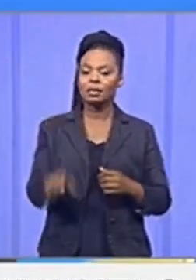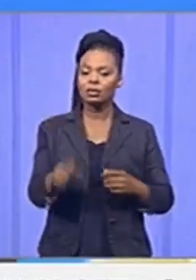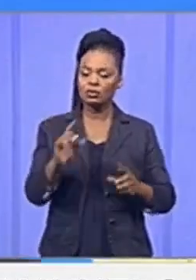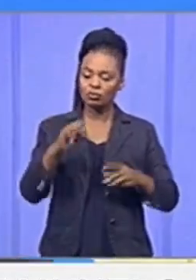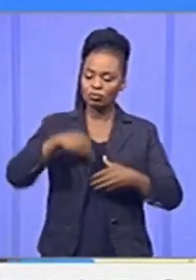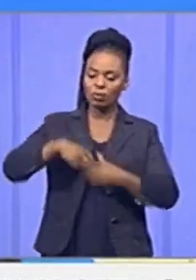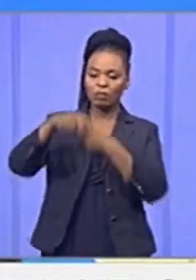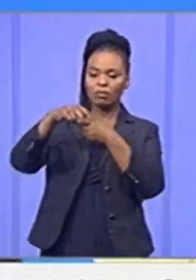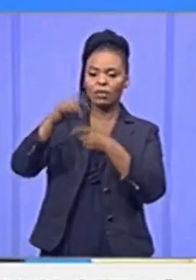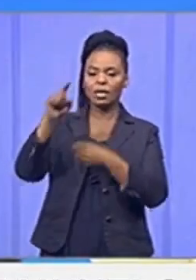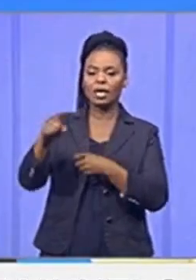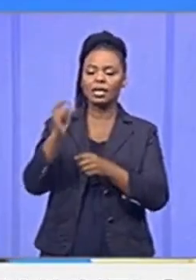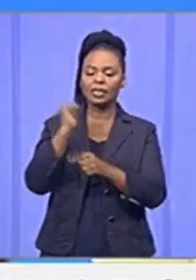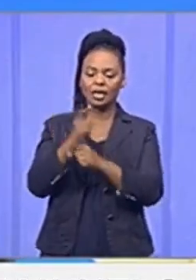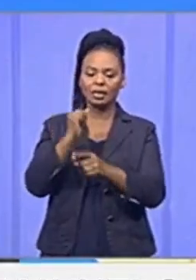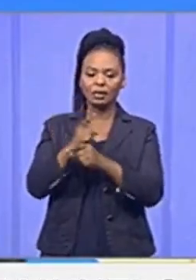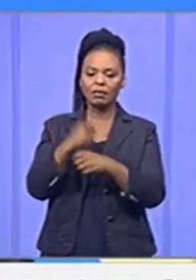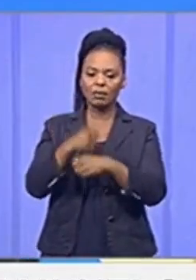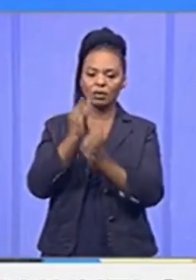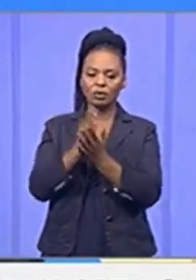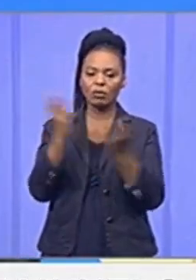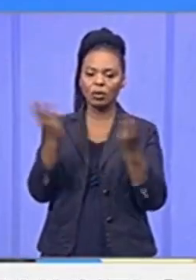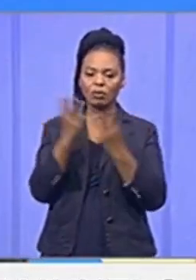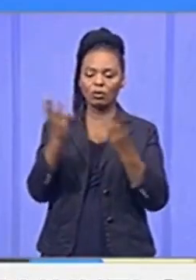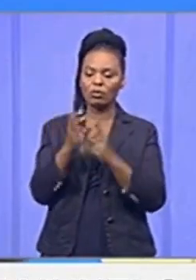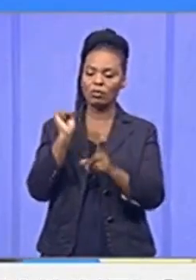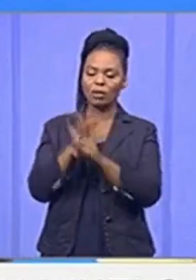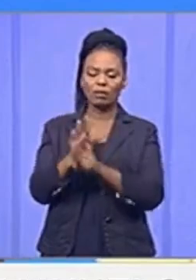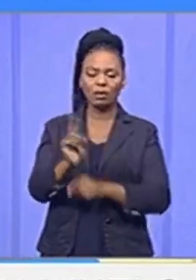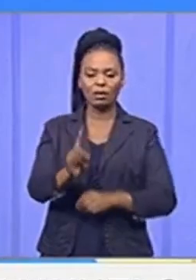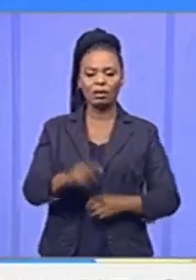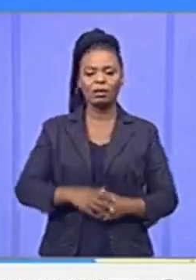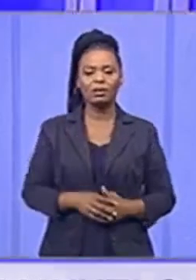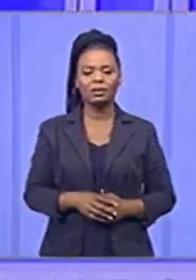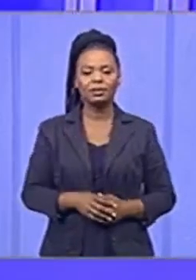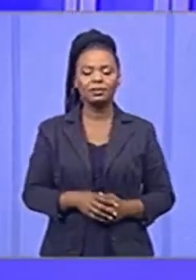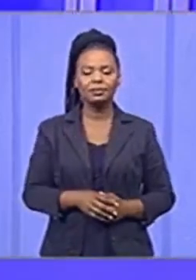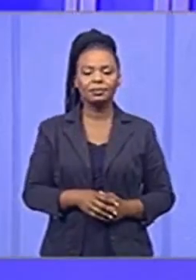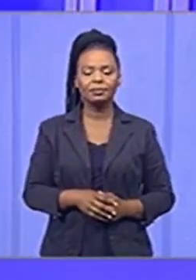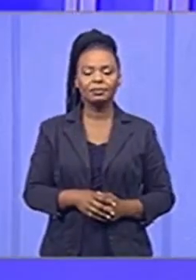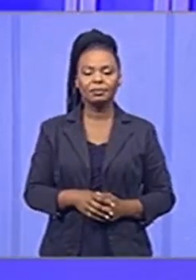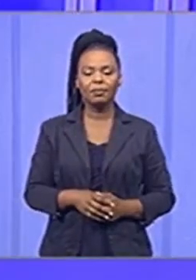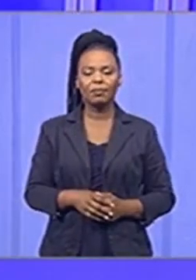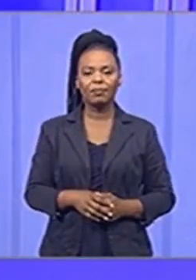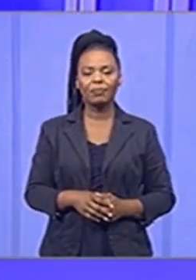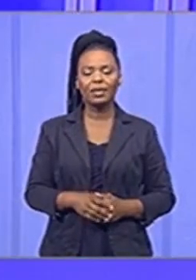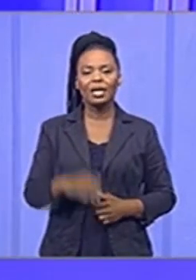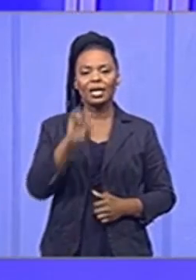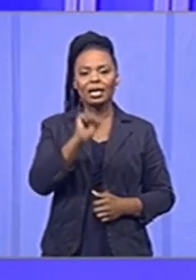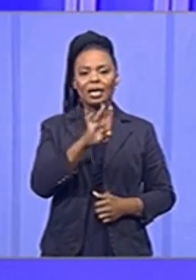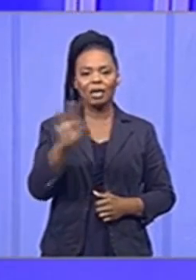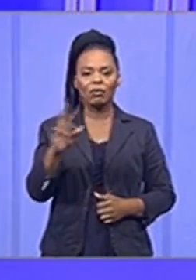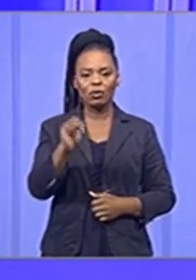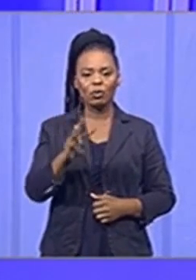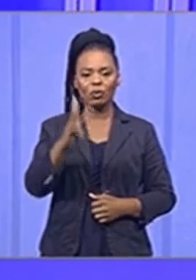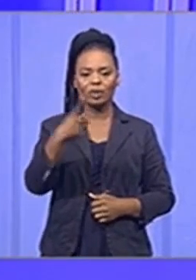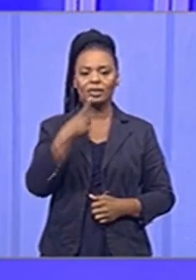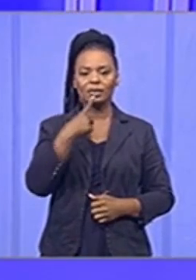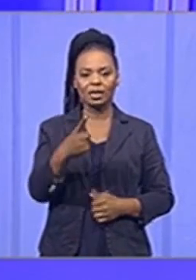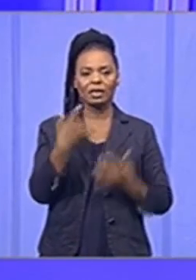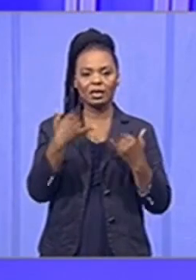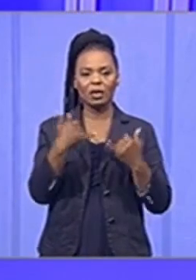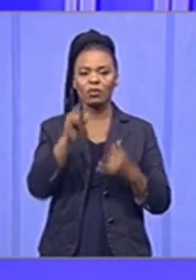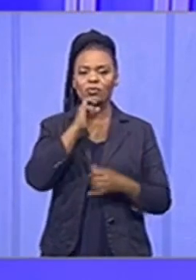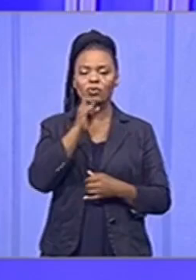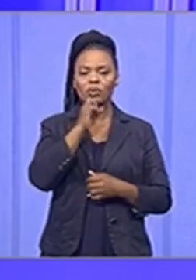taxes, you make sure that those people don't do the thing. Ho sa le jwalo EFF Northwest e re tla sebedisa